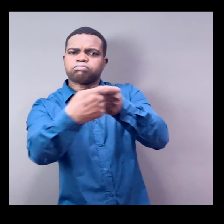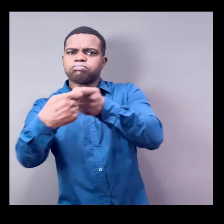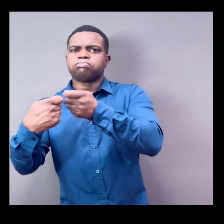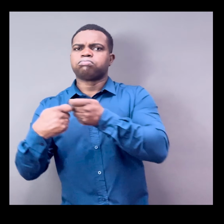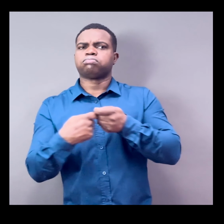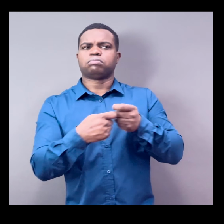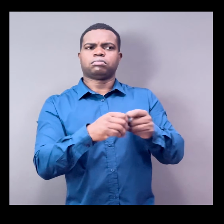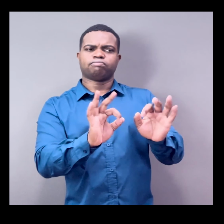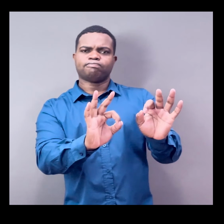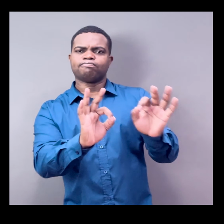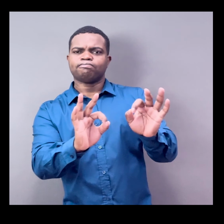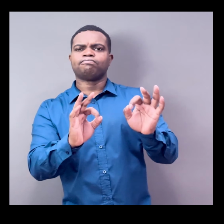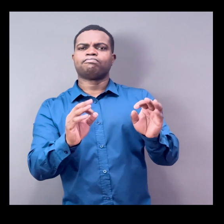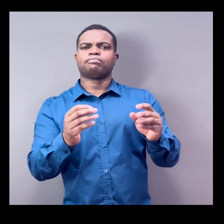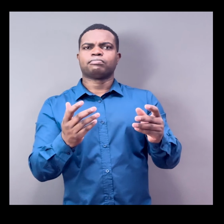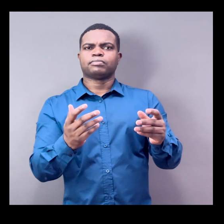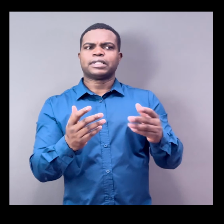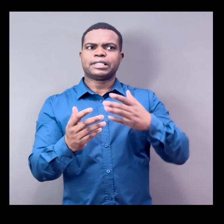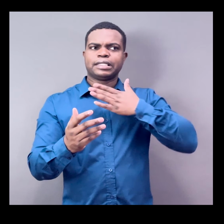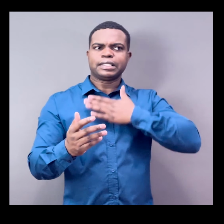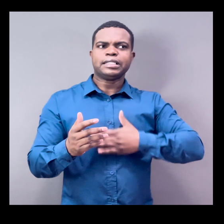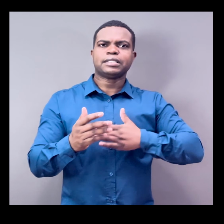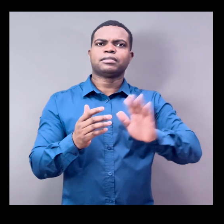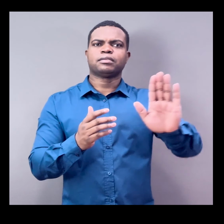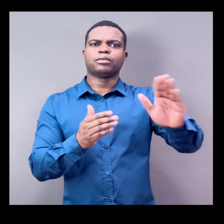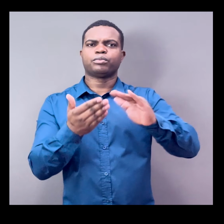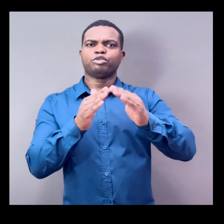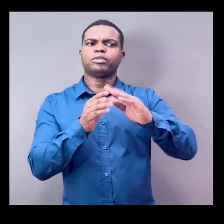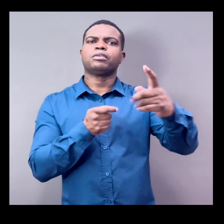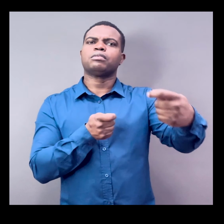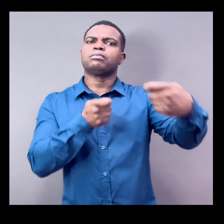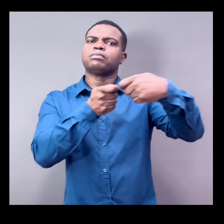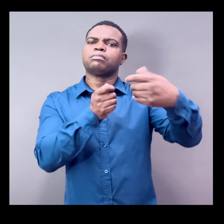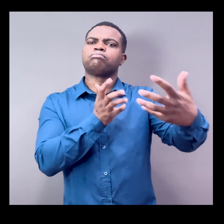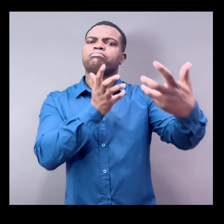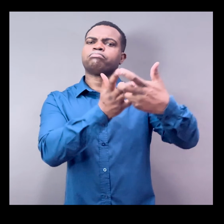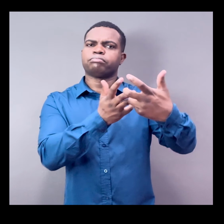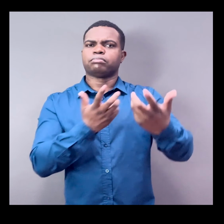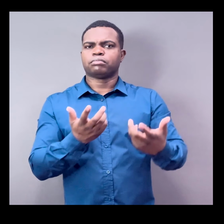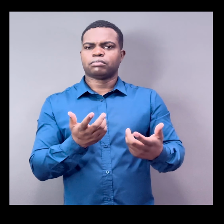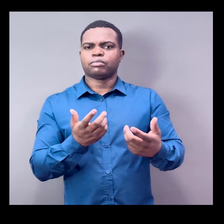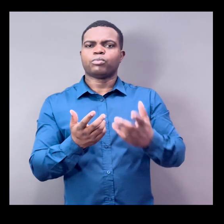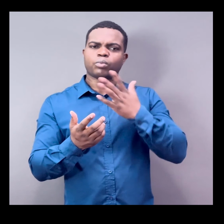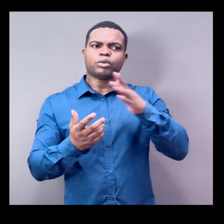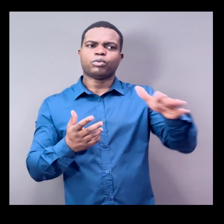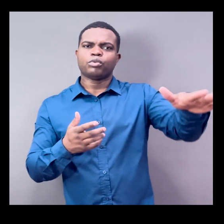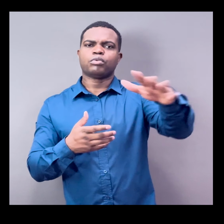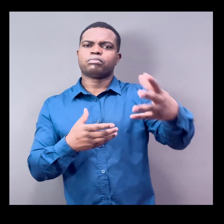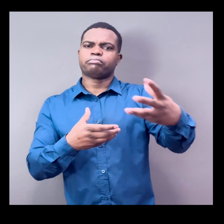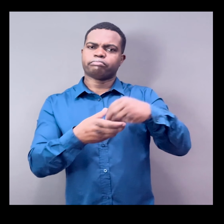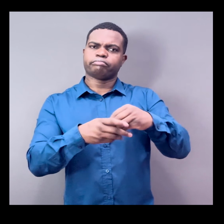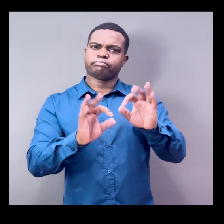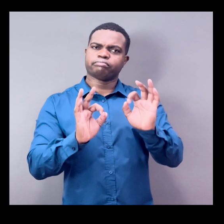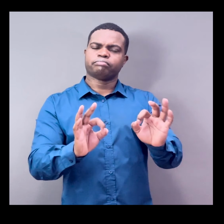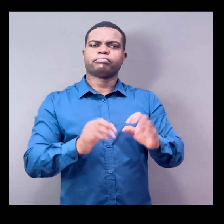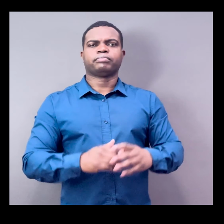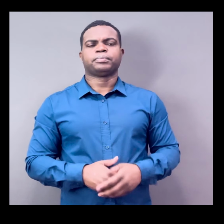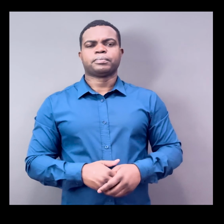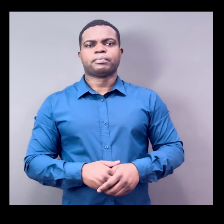and the needs within that community. Meaningful participation. You need to